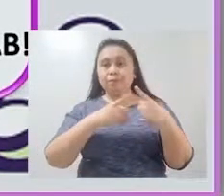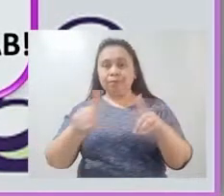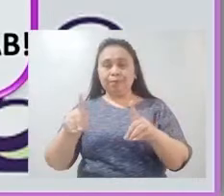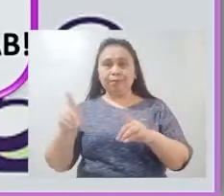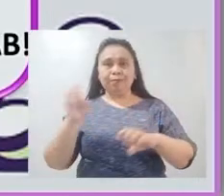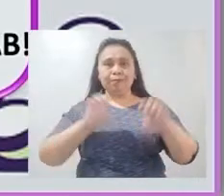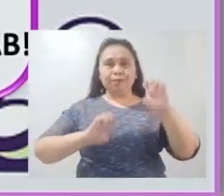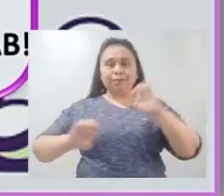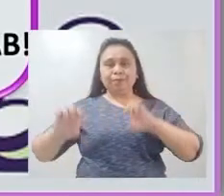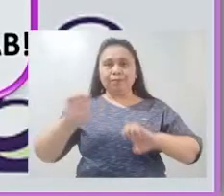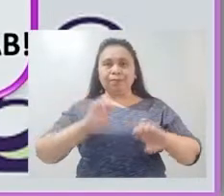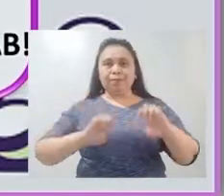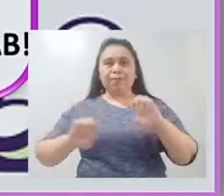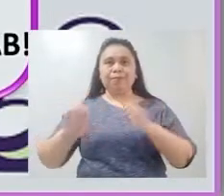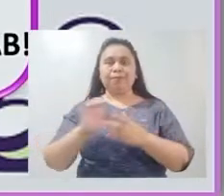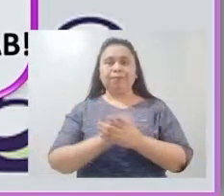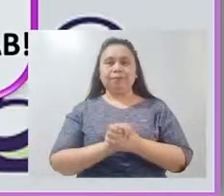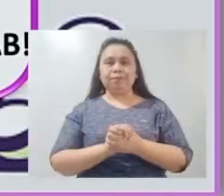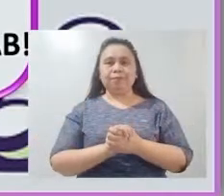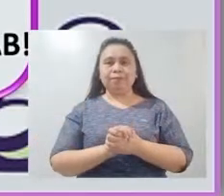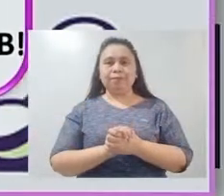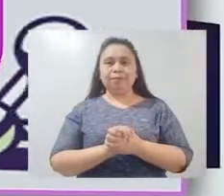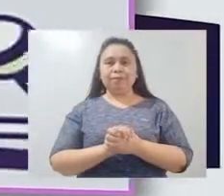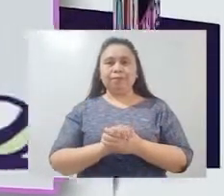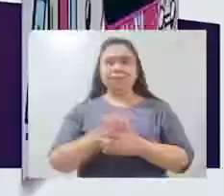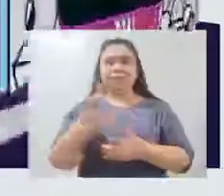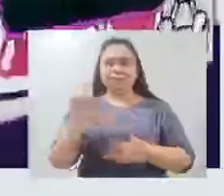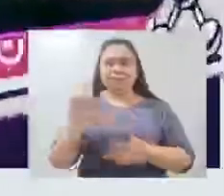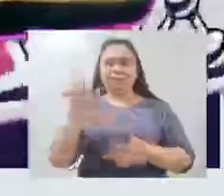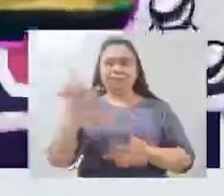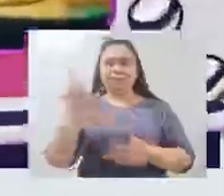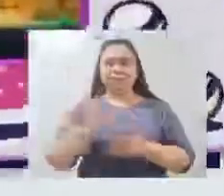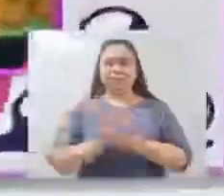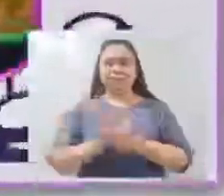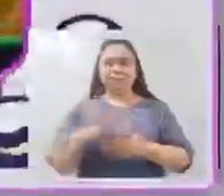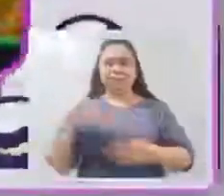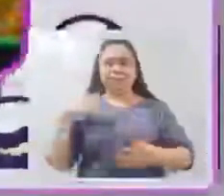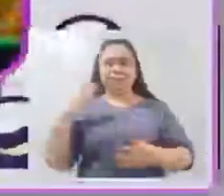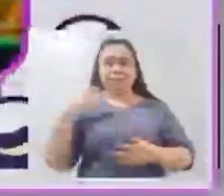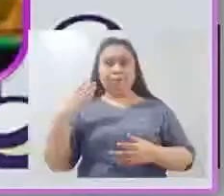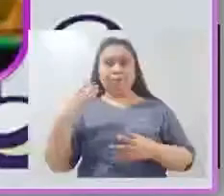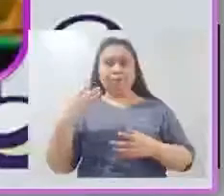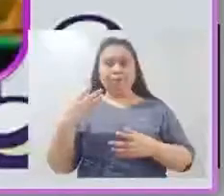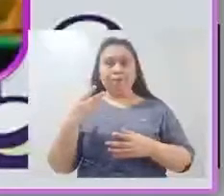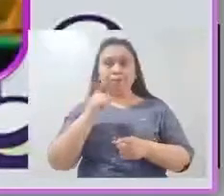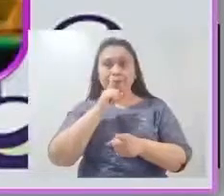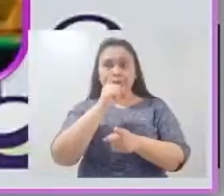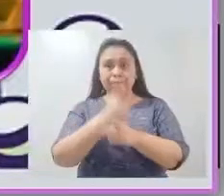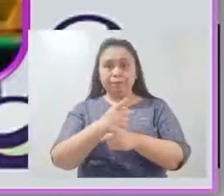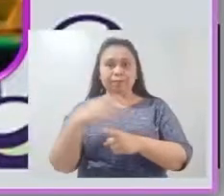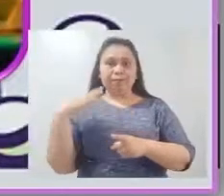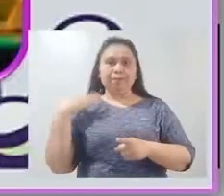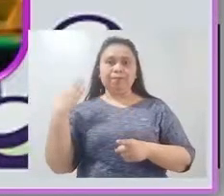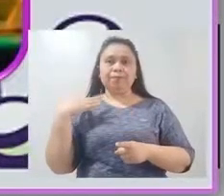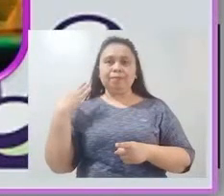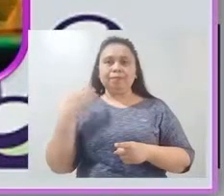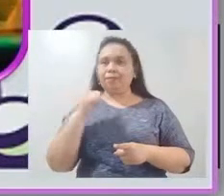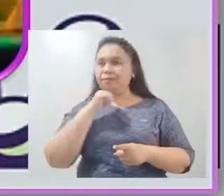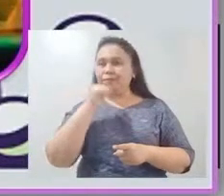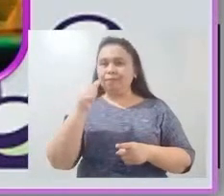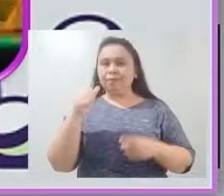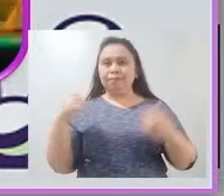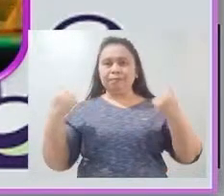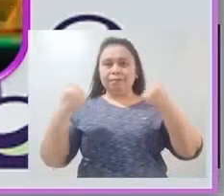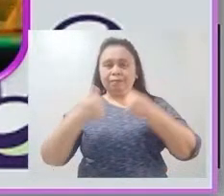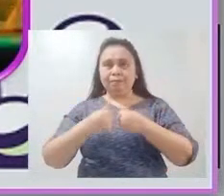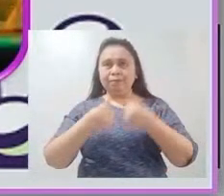during experimental operations. Number 23, clothing made of synthetic fiber should not